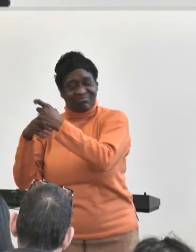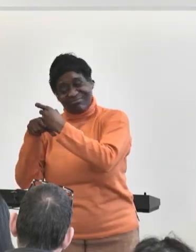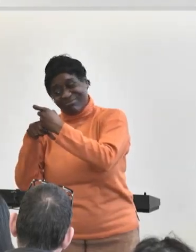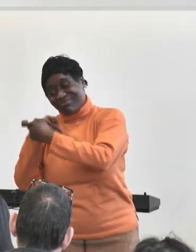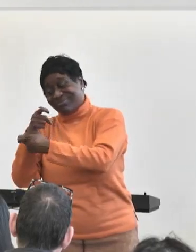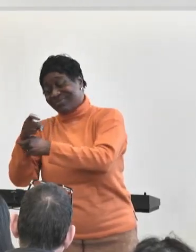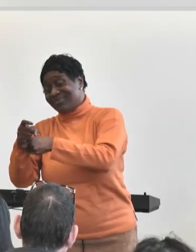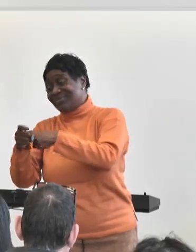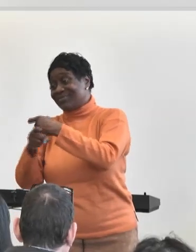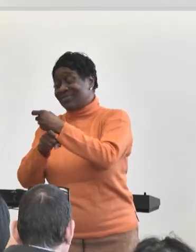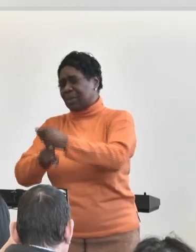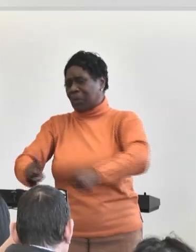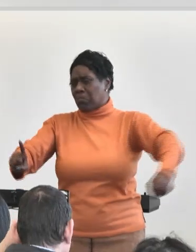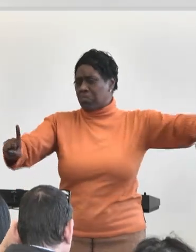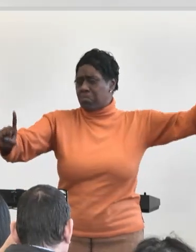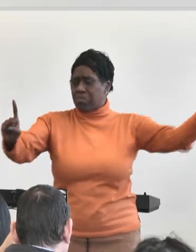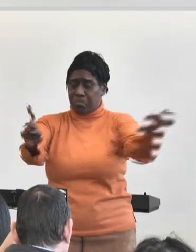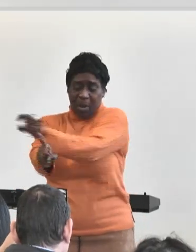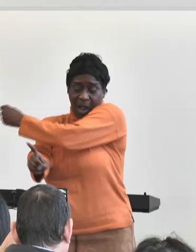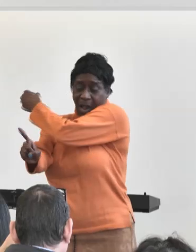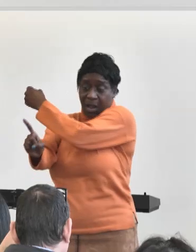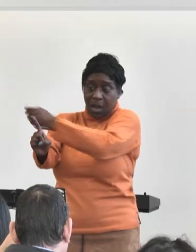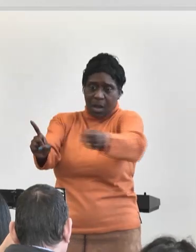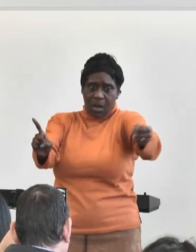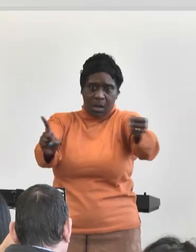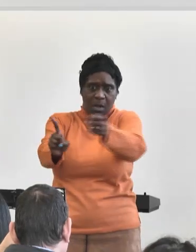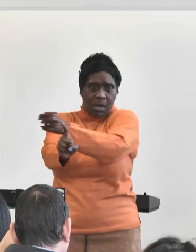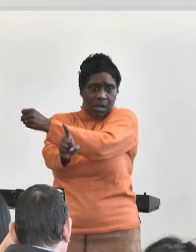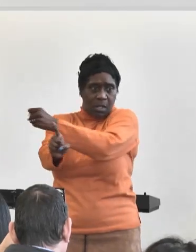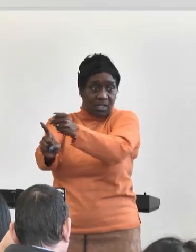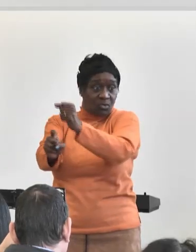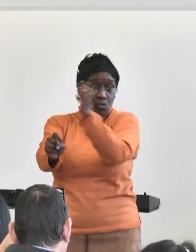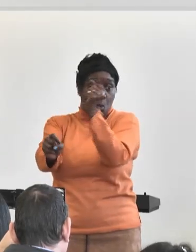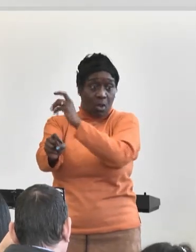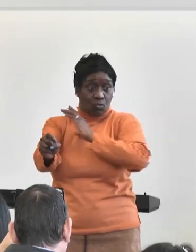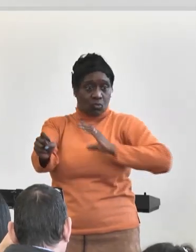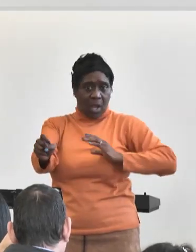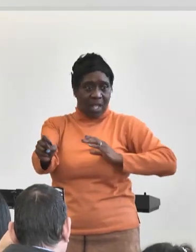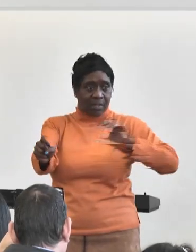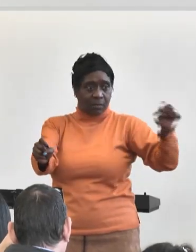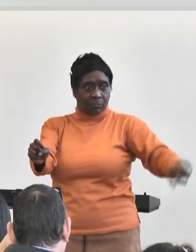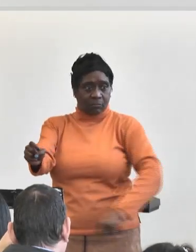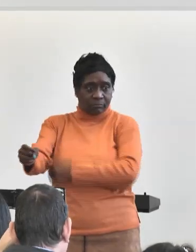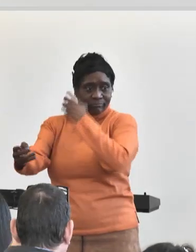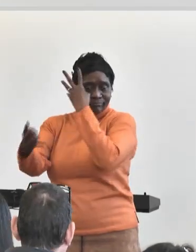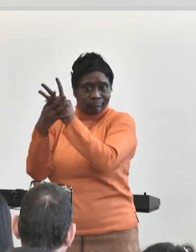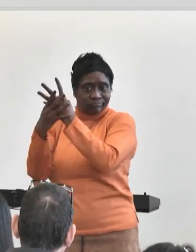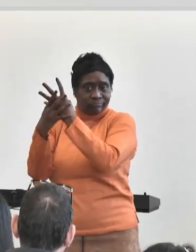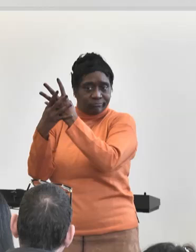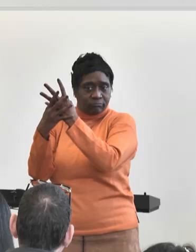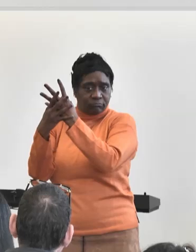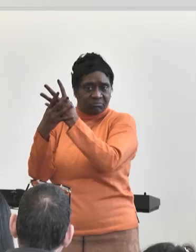persecuted, perseguido, beaten, golpeado. He was kept in jail. Fue mantenido en la